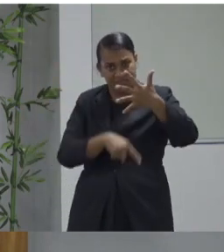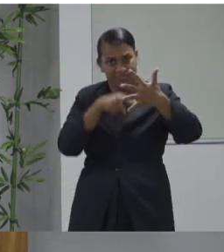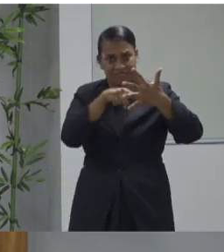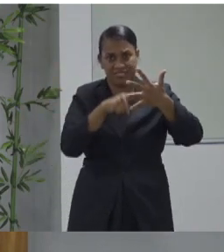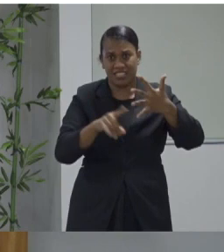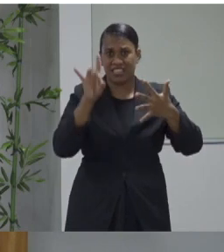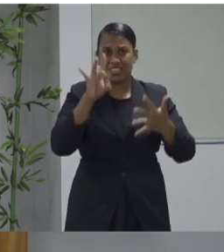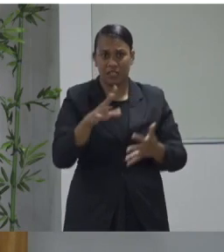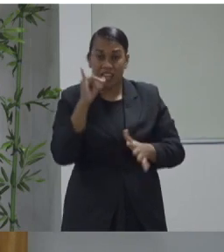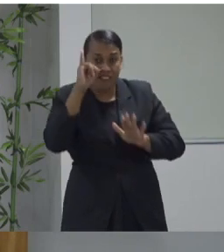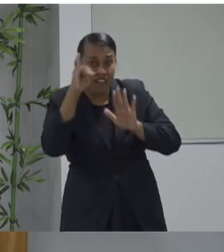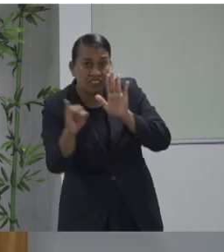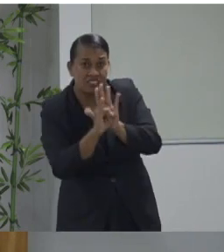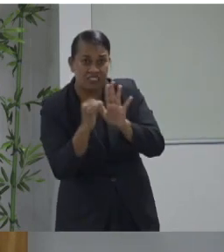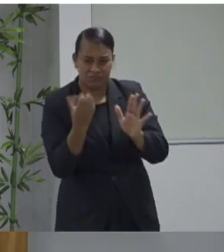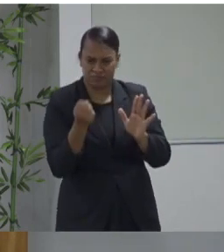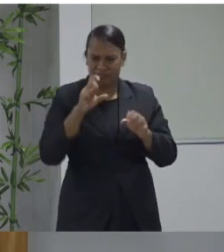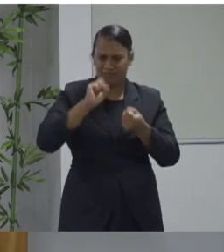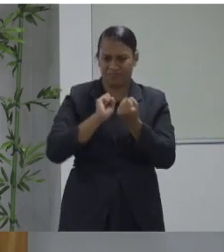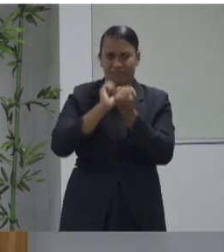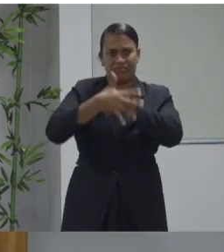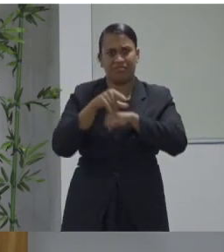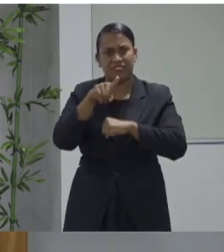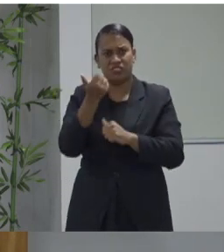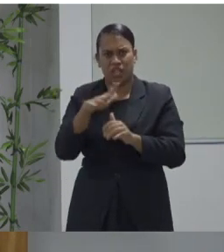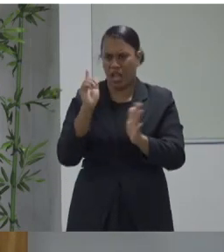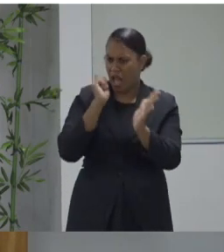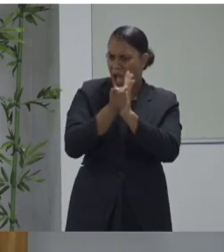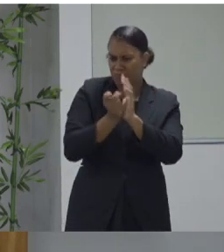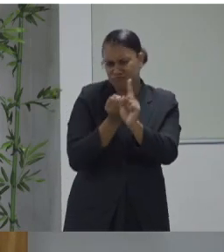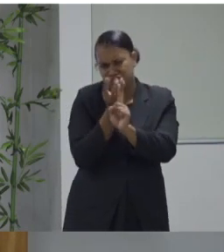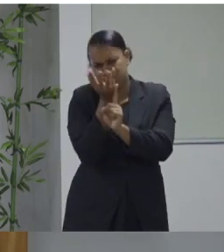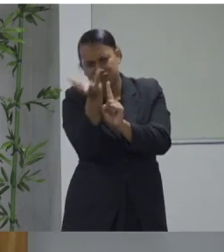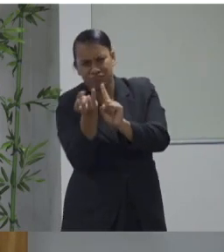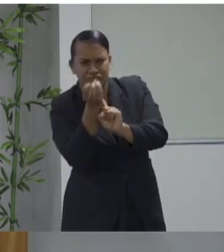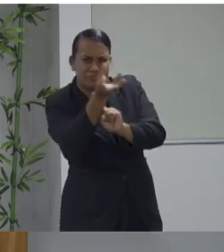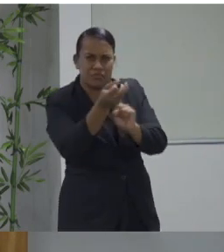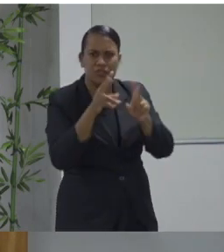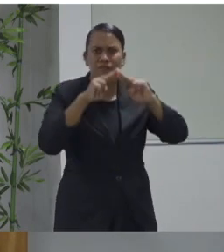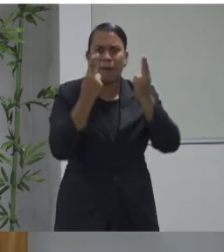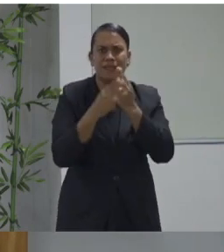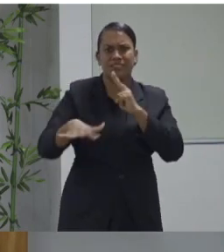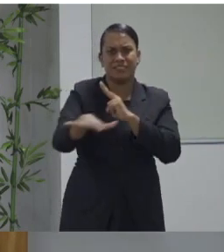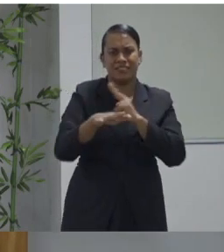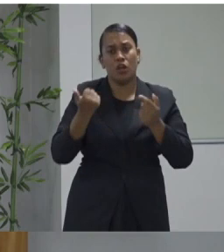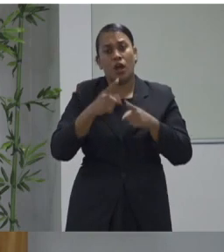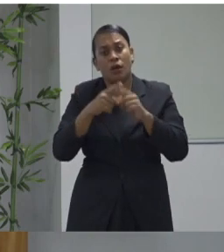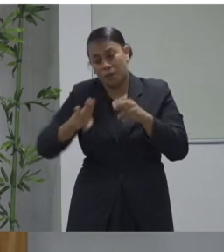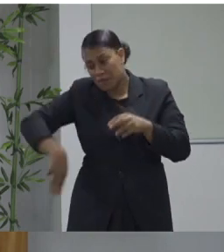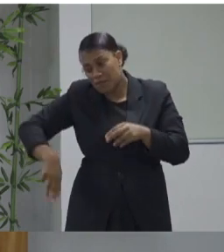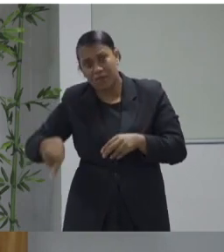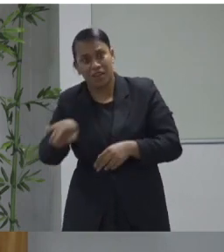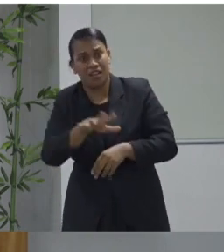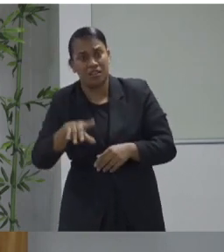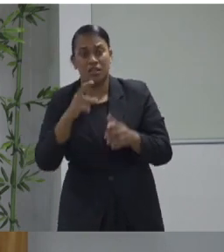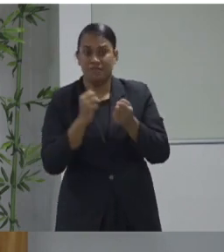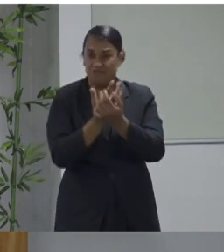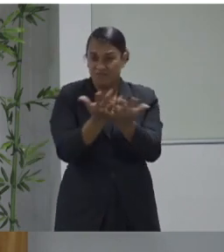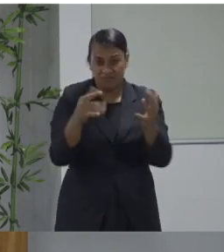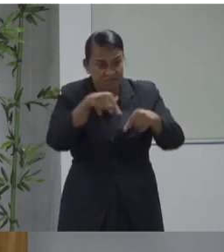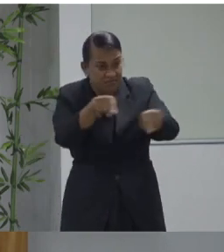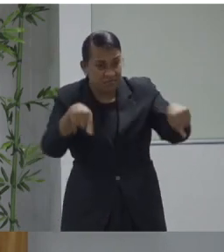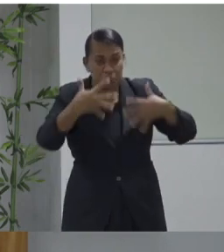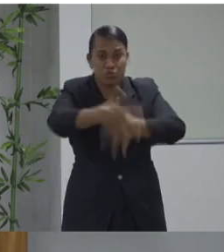on to infect their immediate and extended family members. So whilst in Fiji we have a young population, that doesn't mean we'll be spared the worst